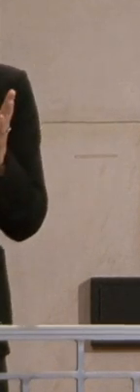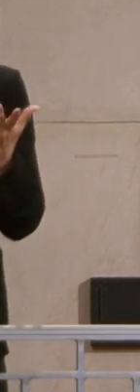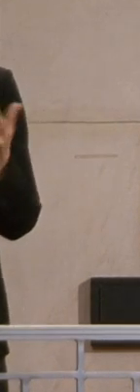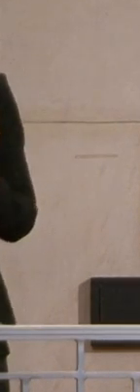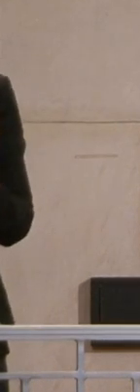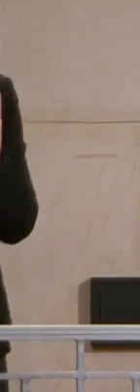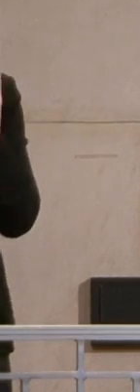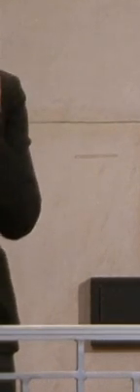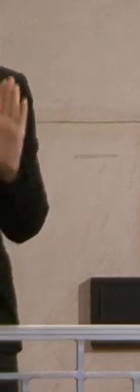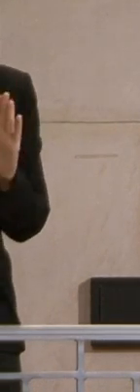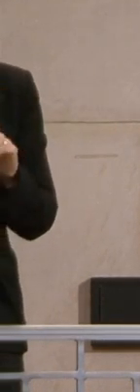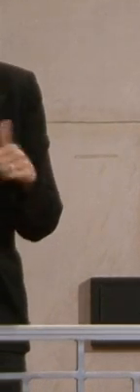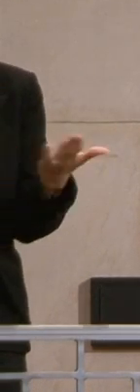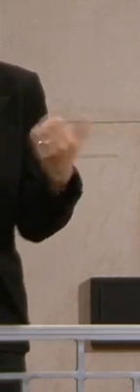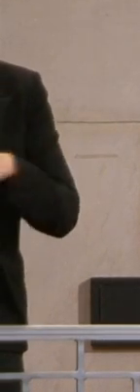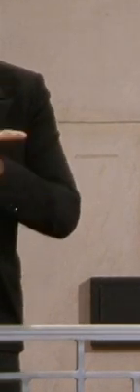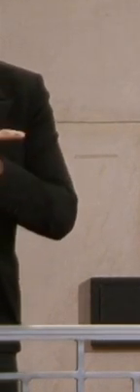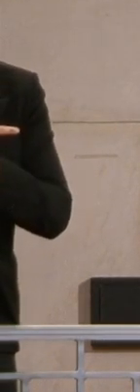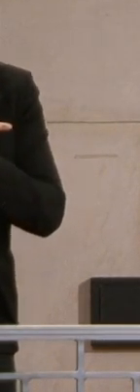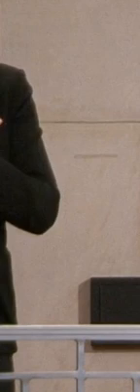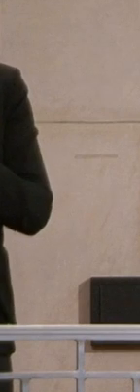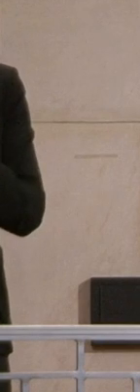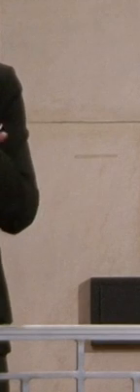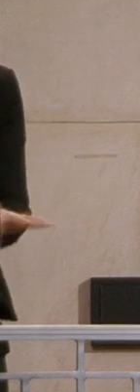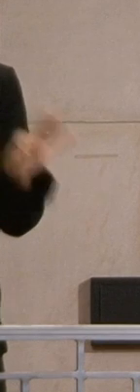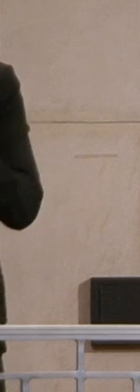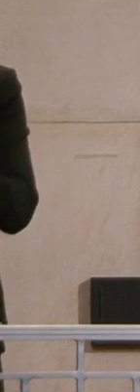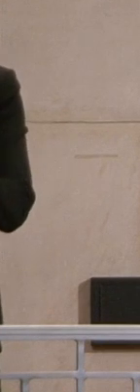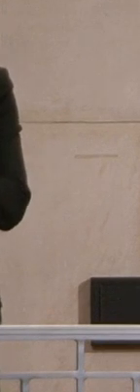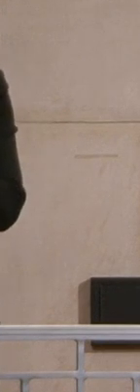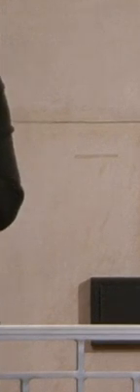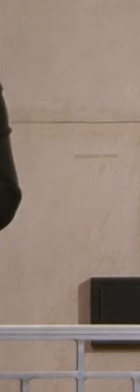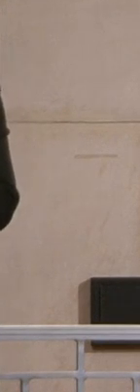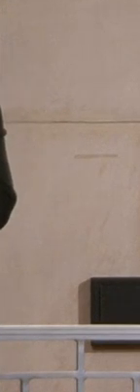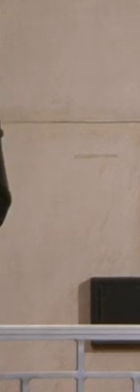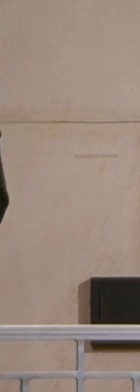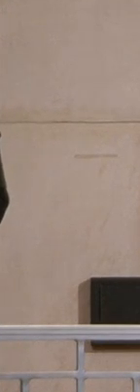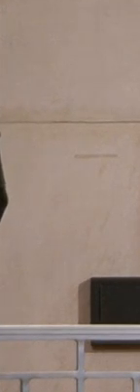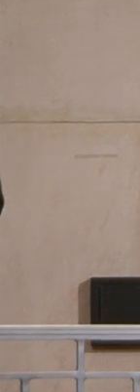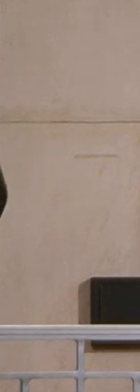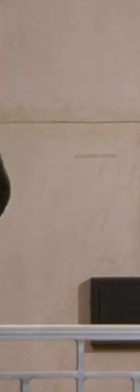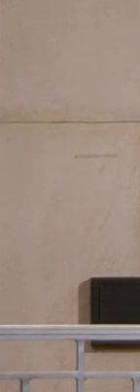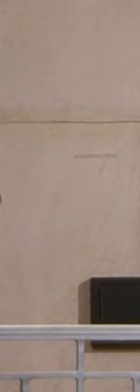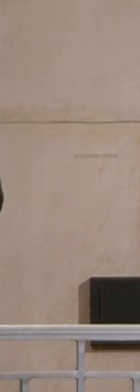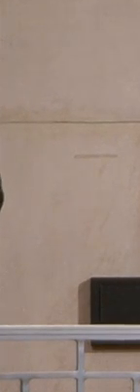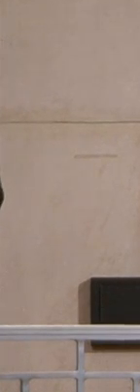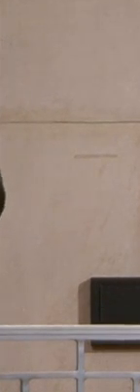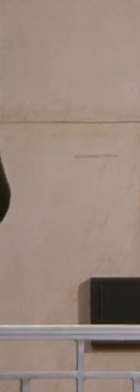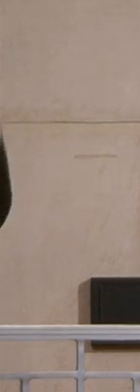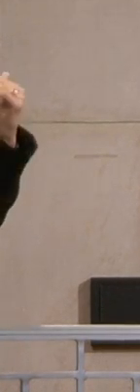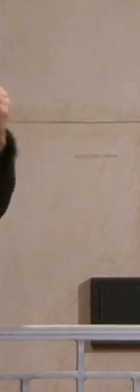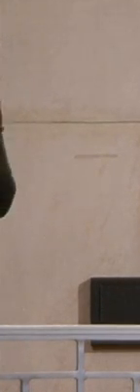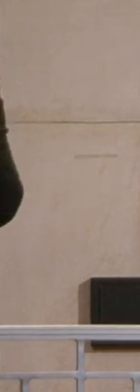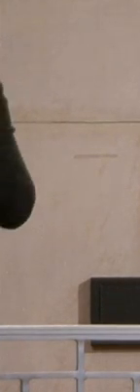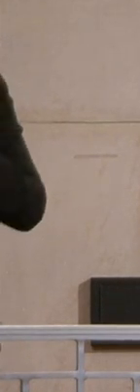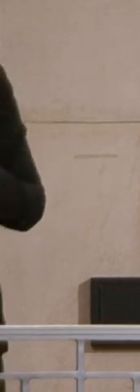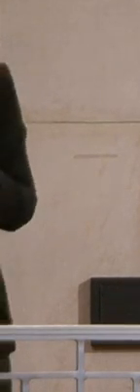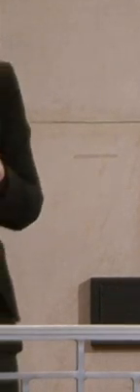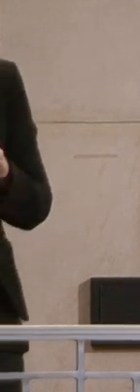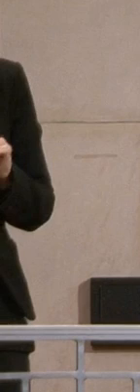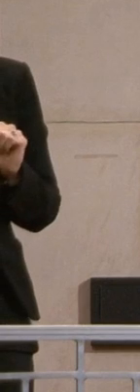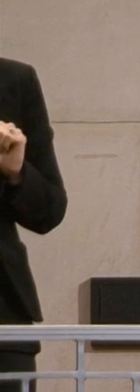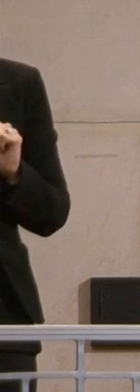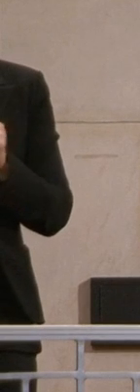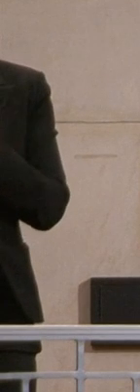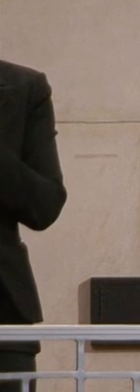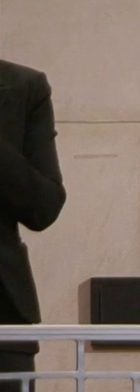like those here today, have played a key role in bringing about a more just society. But Turing's story also highlights that